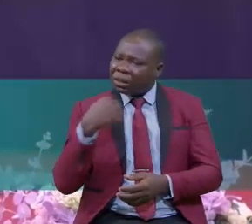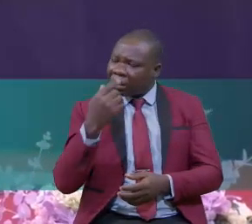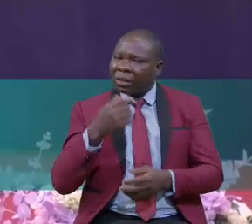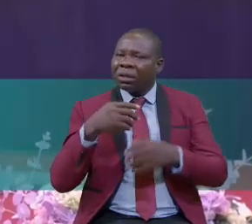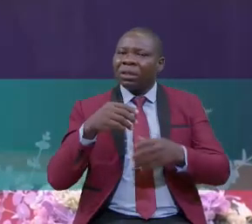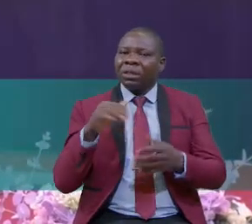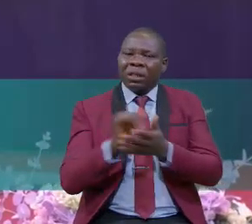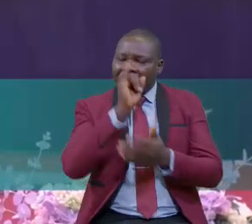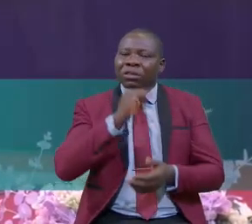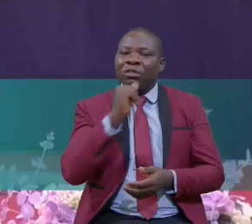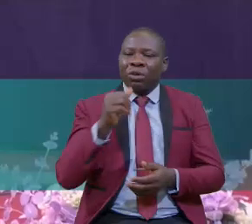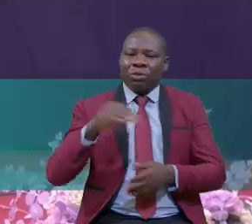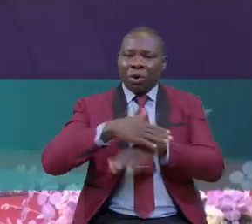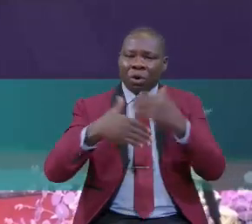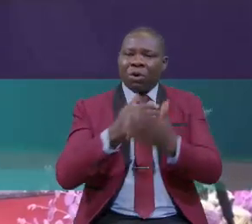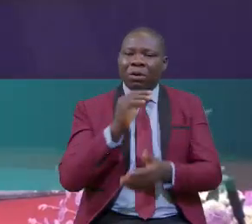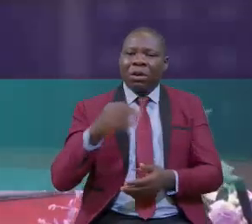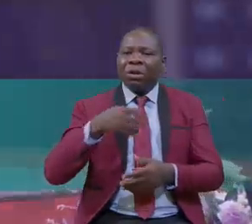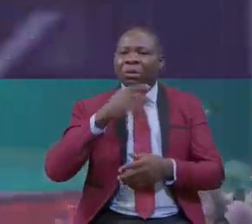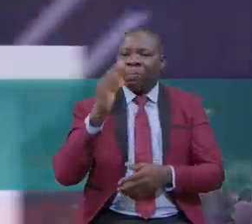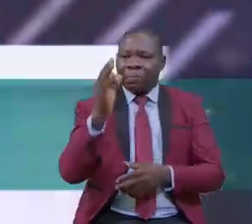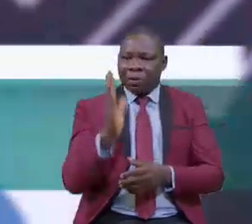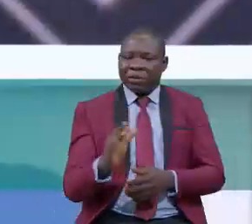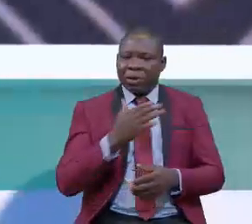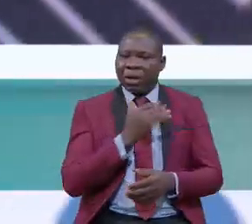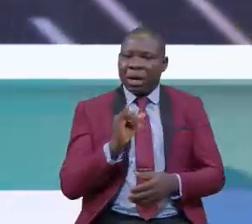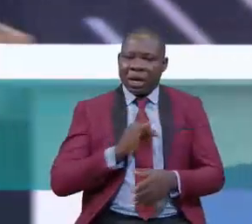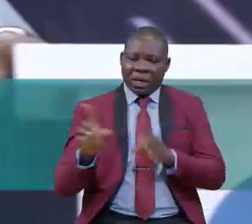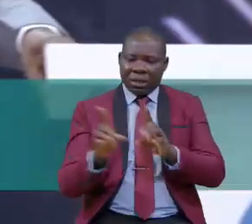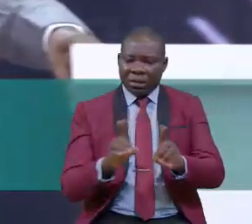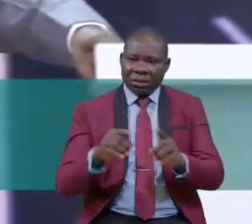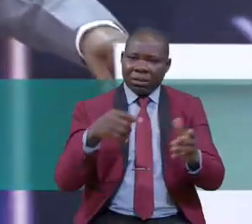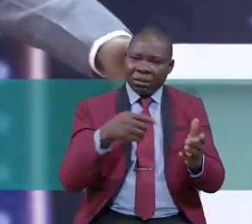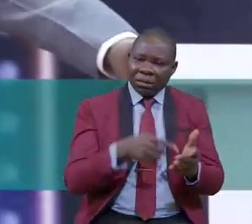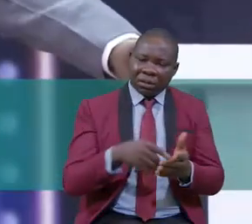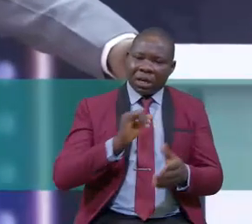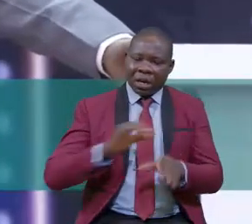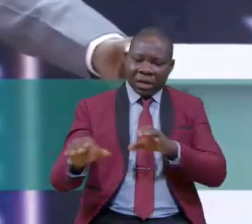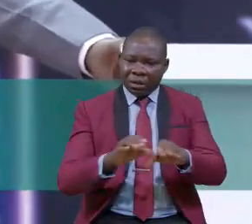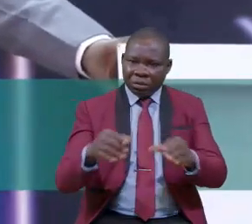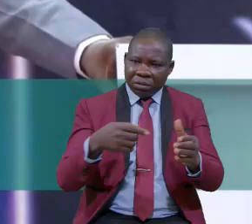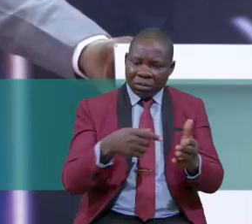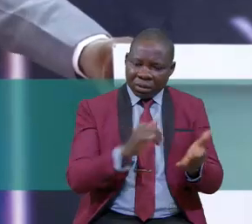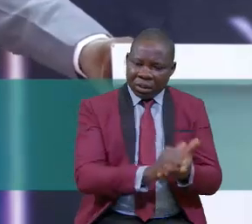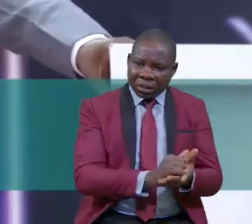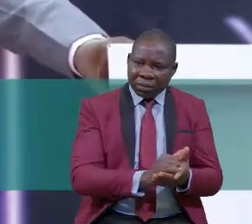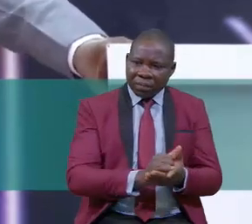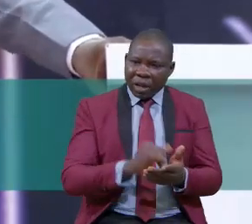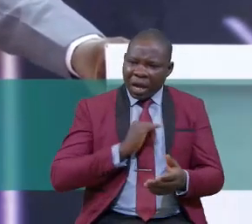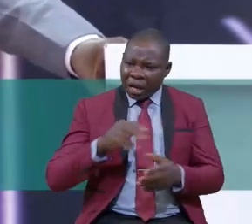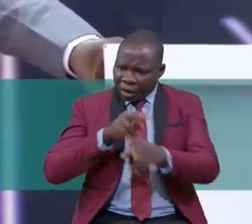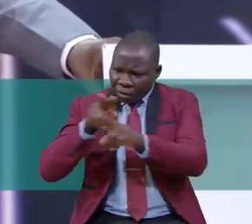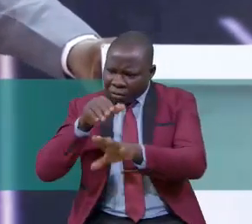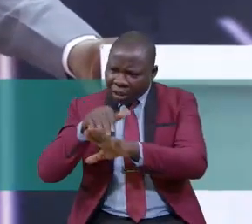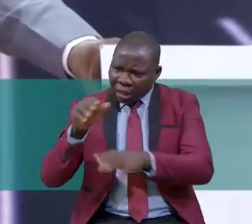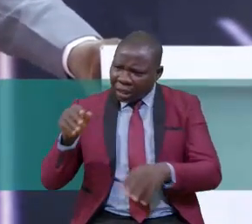not all, Pastor. I do this. I looked at him and I said, you do this, you do this, you do that. And you look like